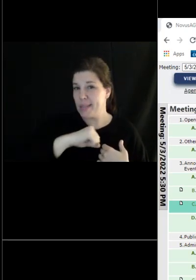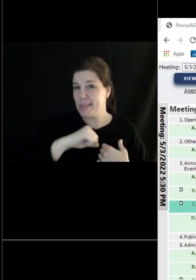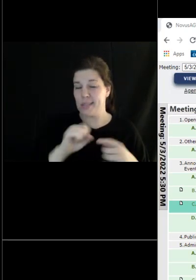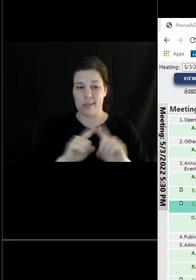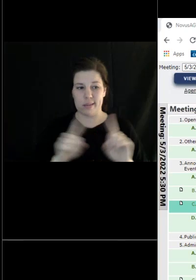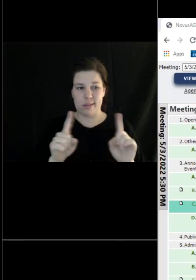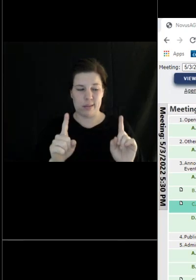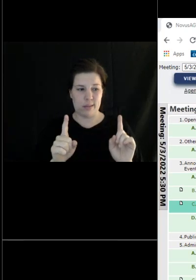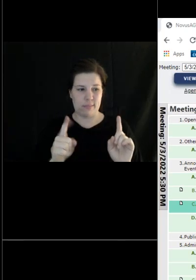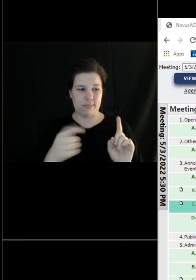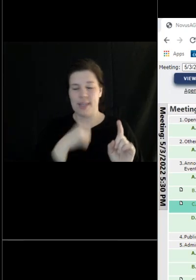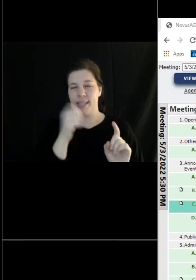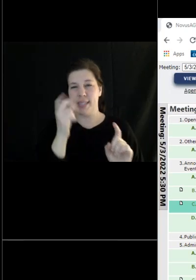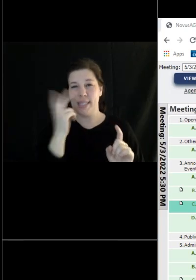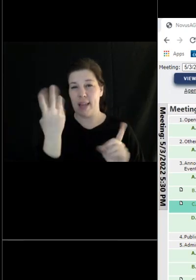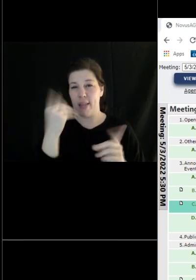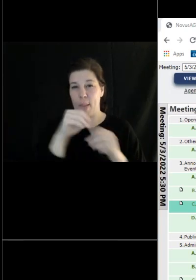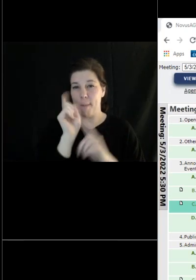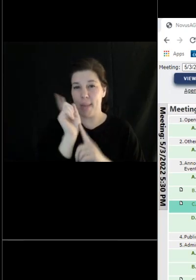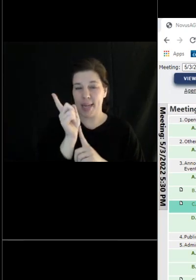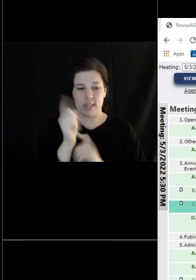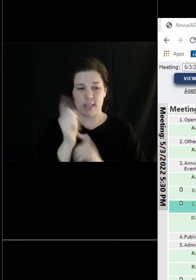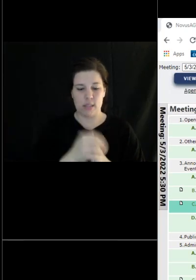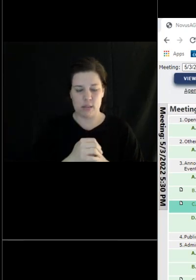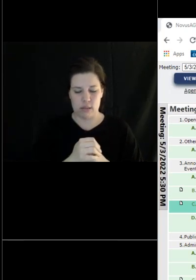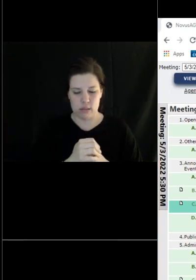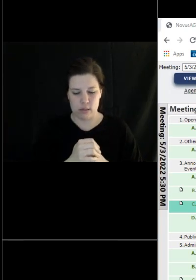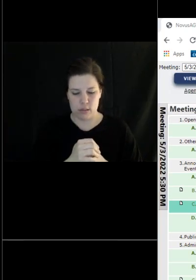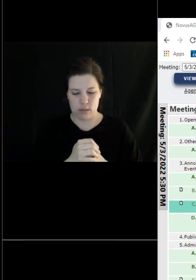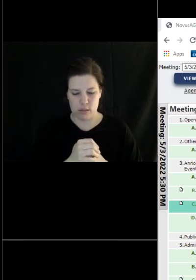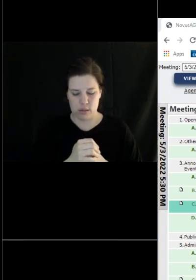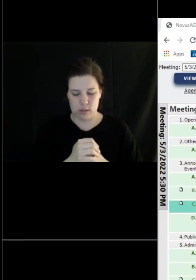see it in the minutes either when I reviewed that.